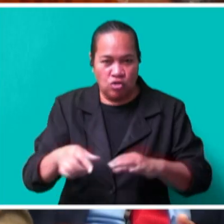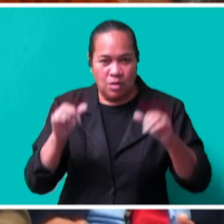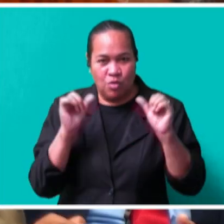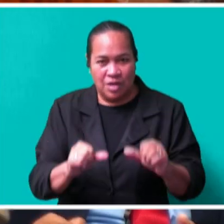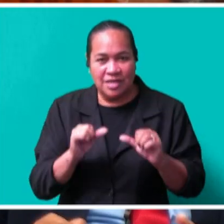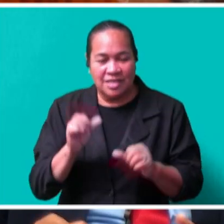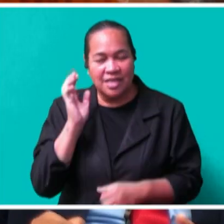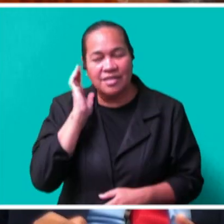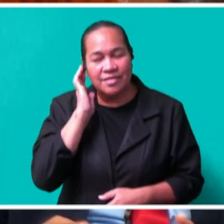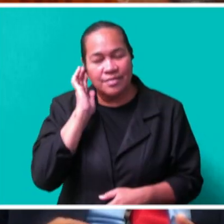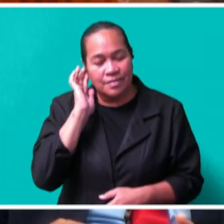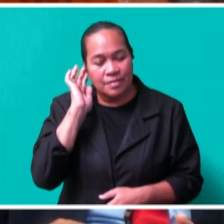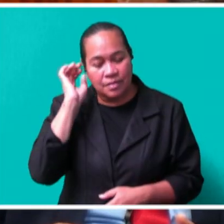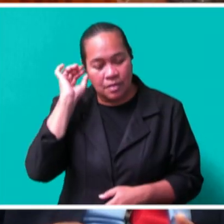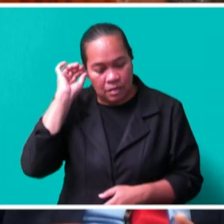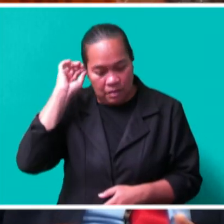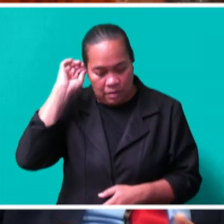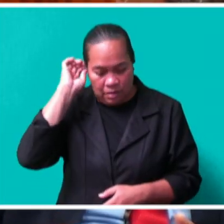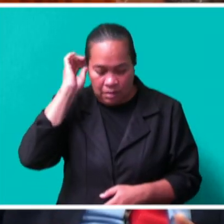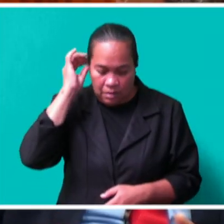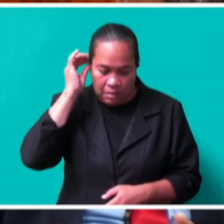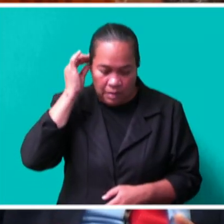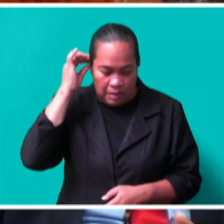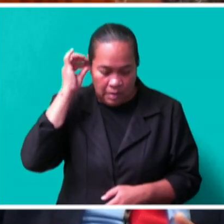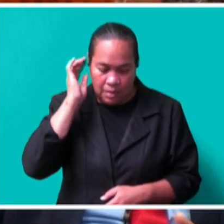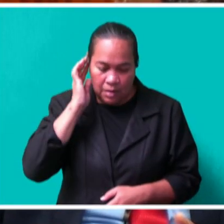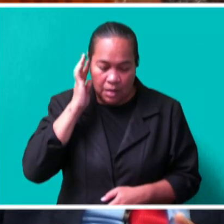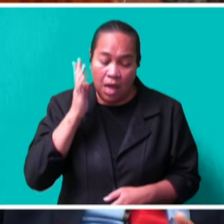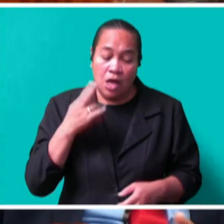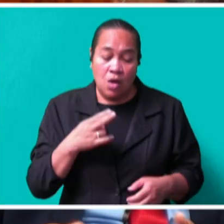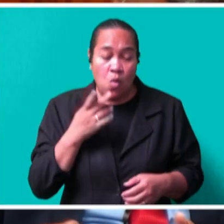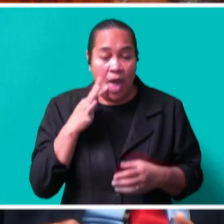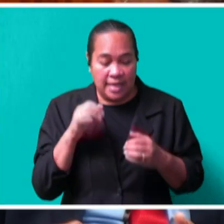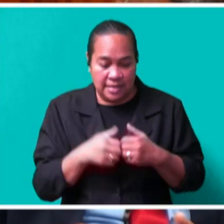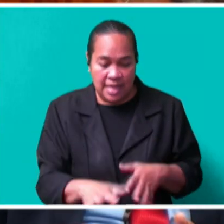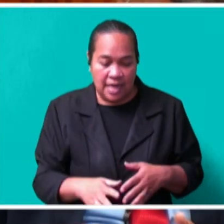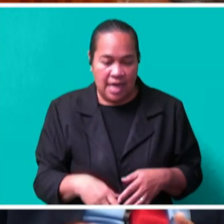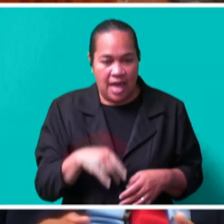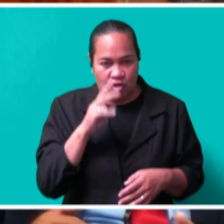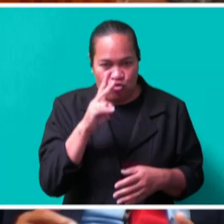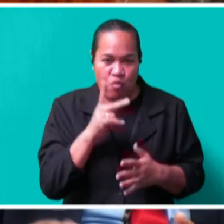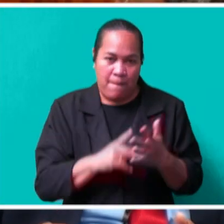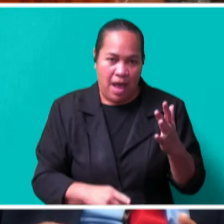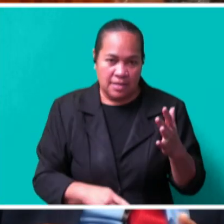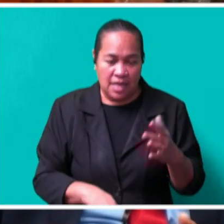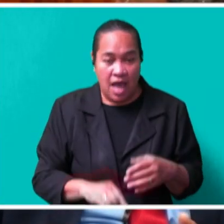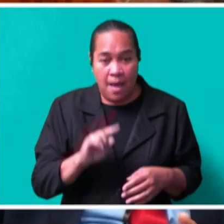Honourable Speaker, sir, for the benefit of this Honourable House, the project will be rolled out in 2 phases. Phase